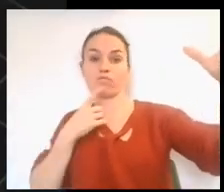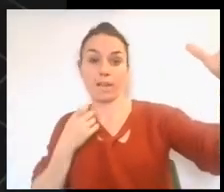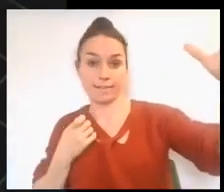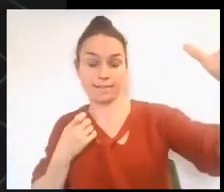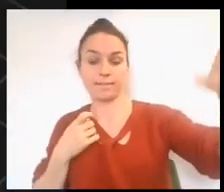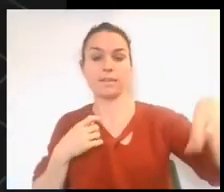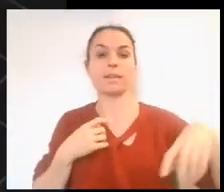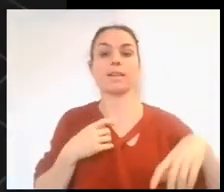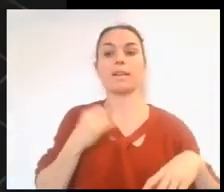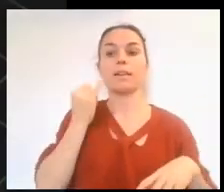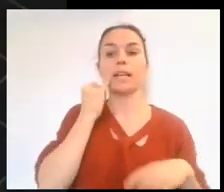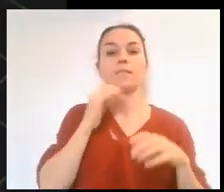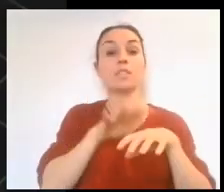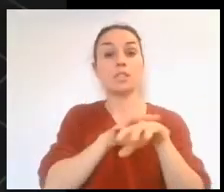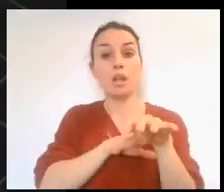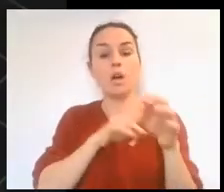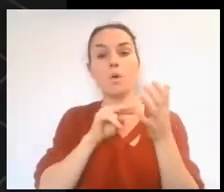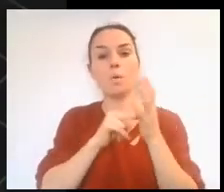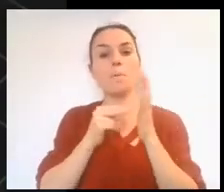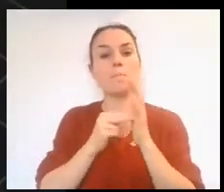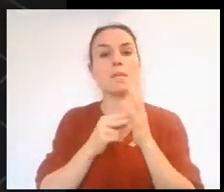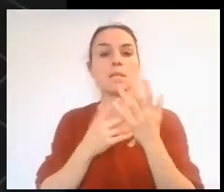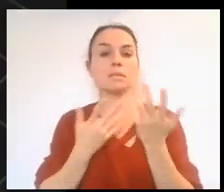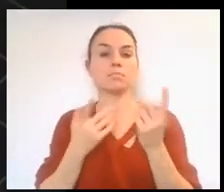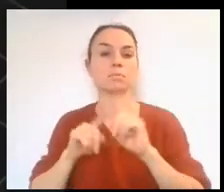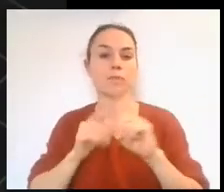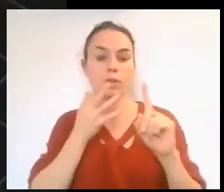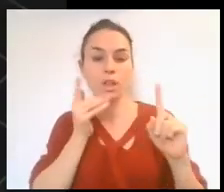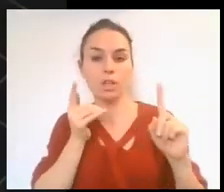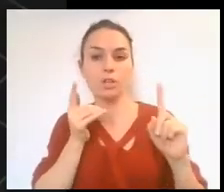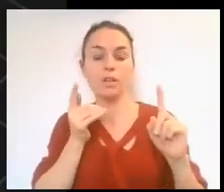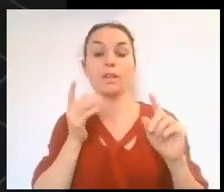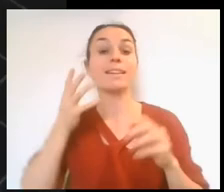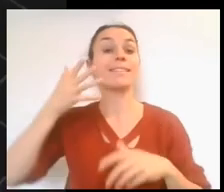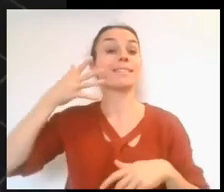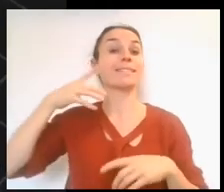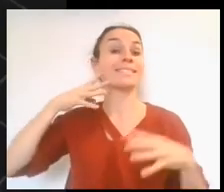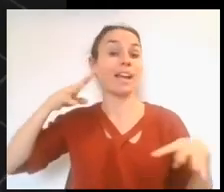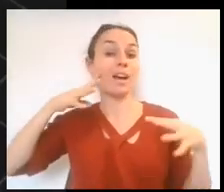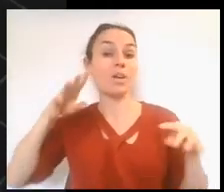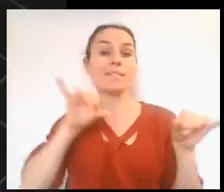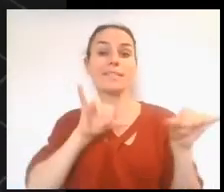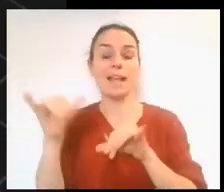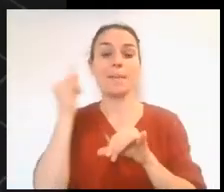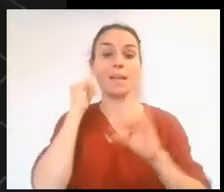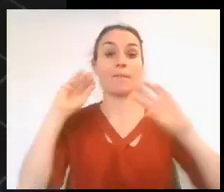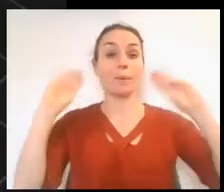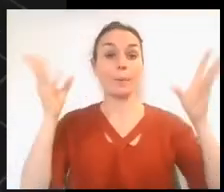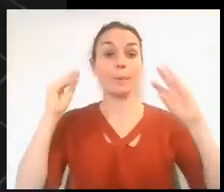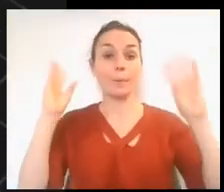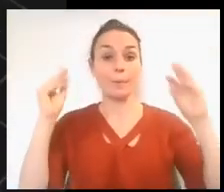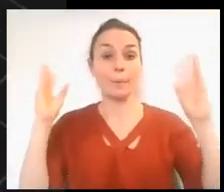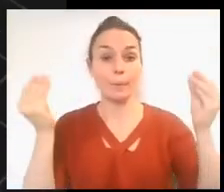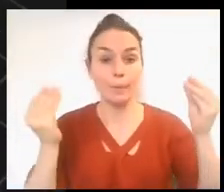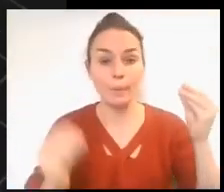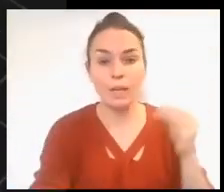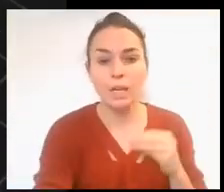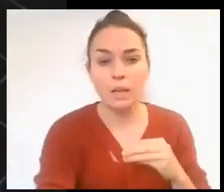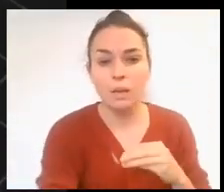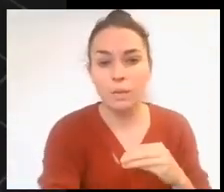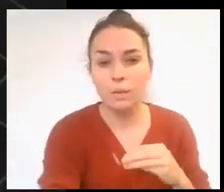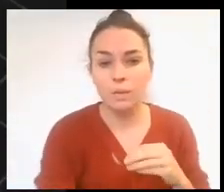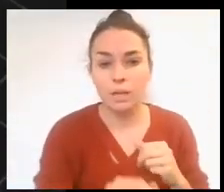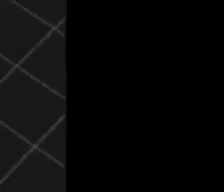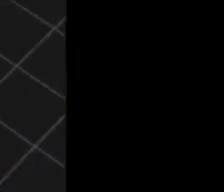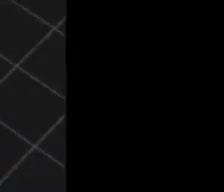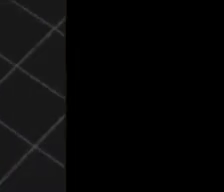effect. That is, if you hear a siren, for example, and the object that's moving toward you, the waves are